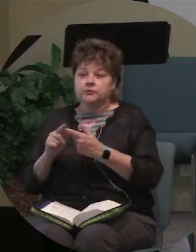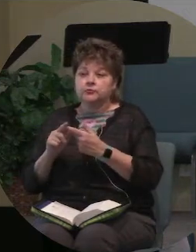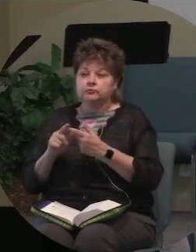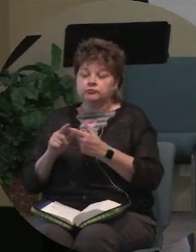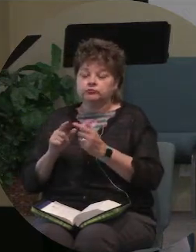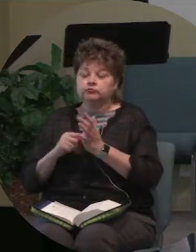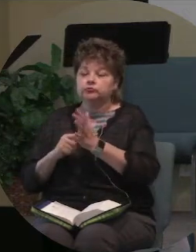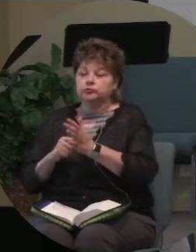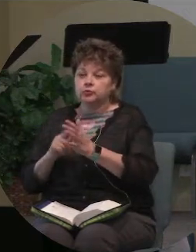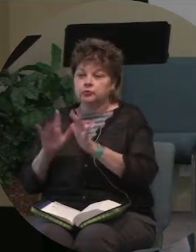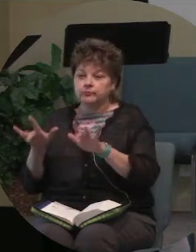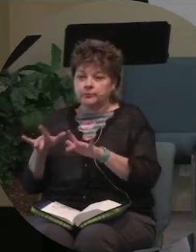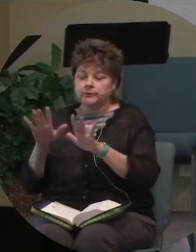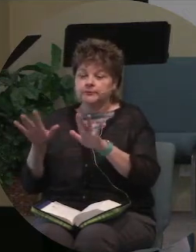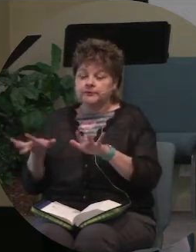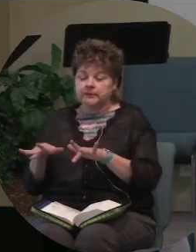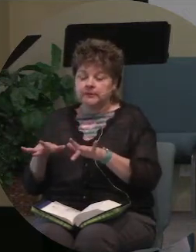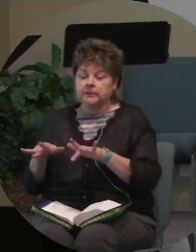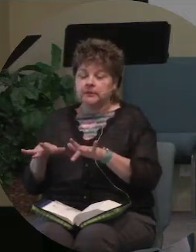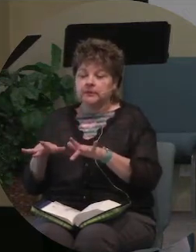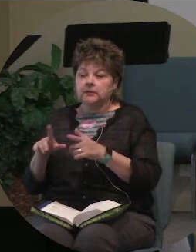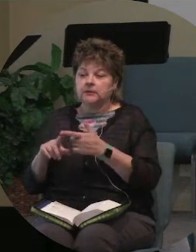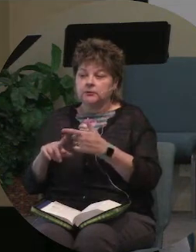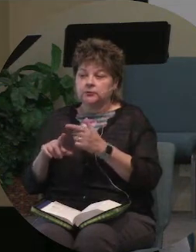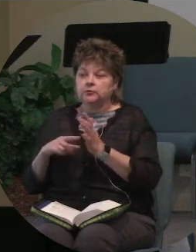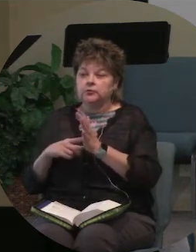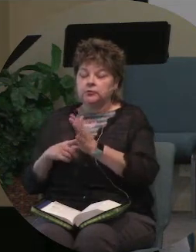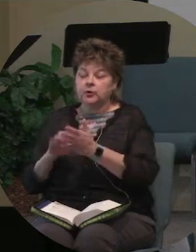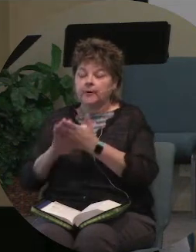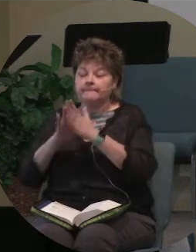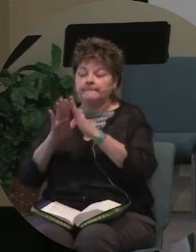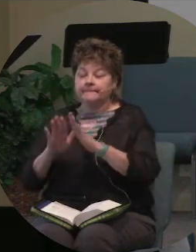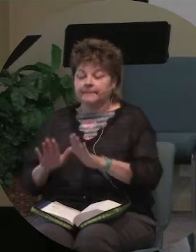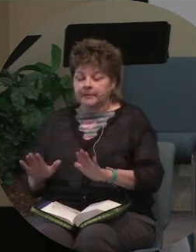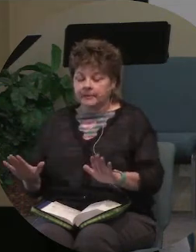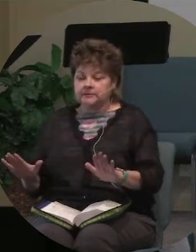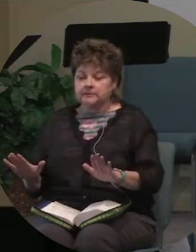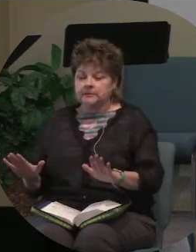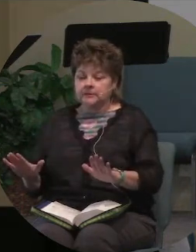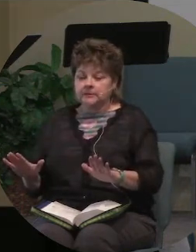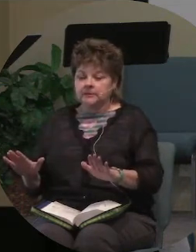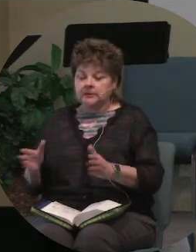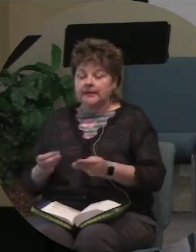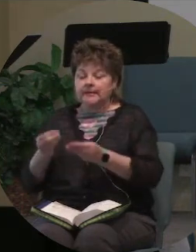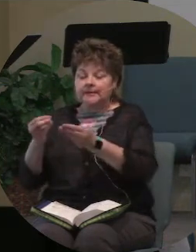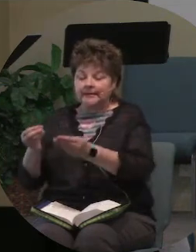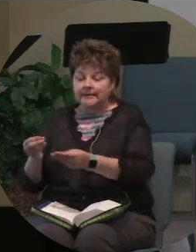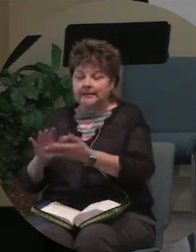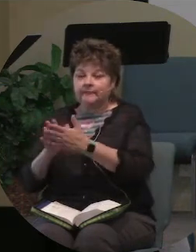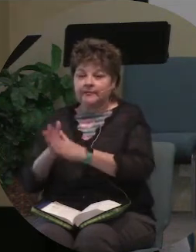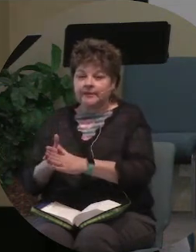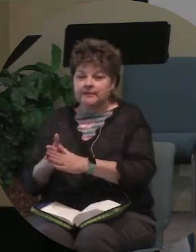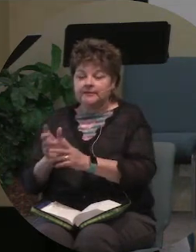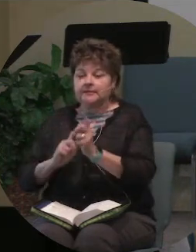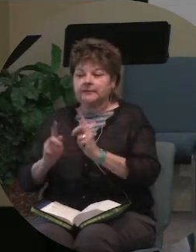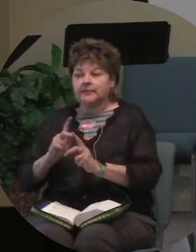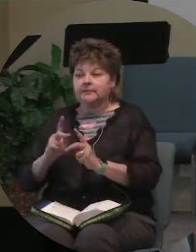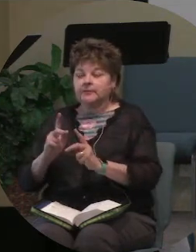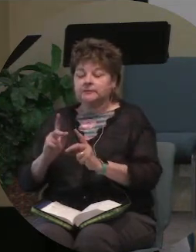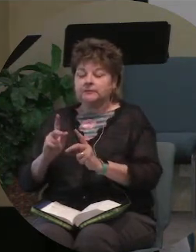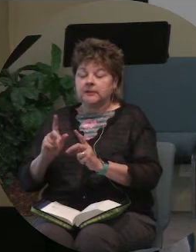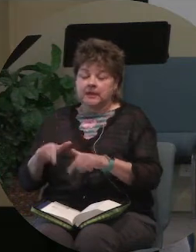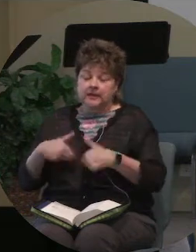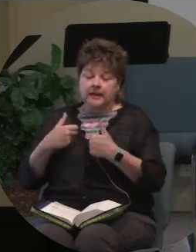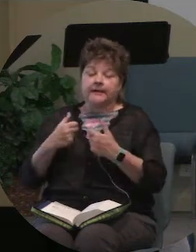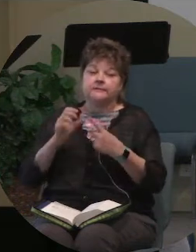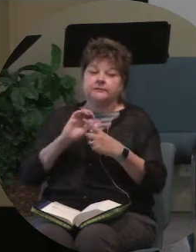mercy, to display peace and to usher peace into people's lives and into circumstances.